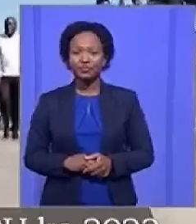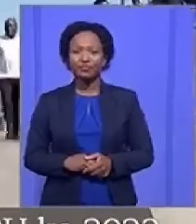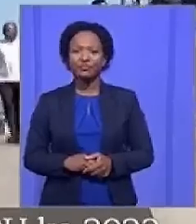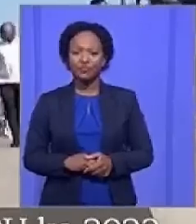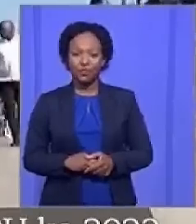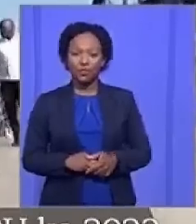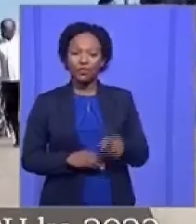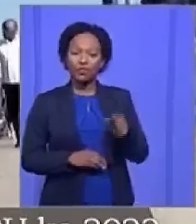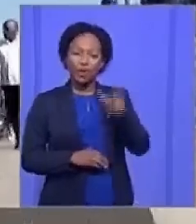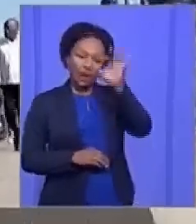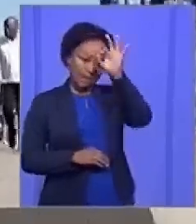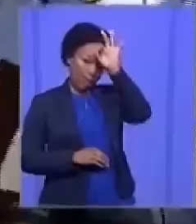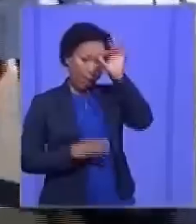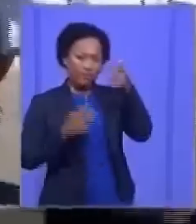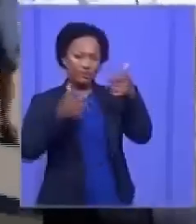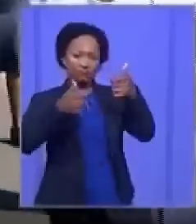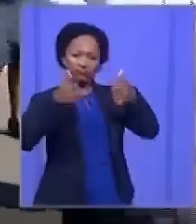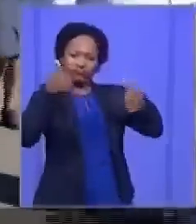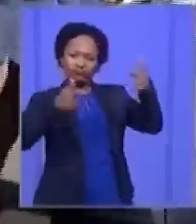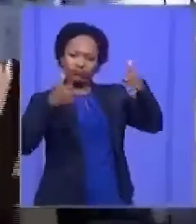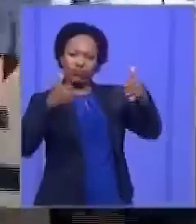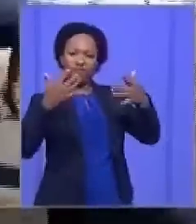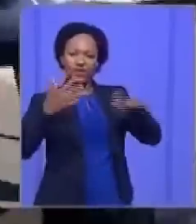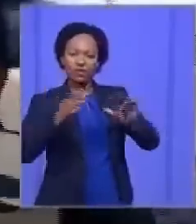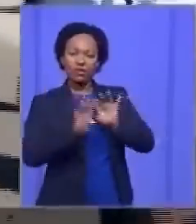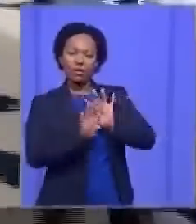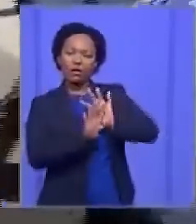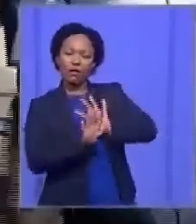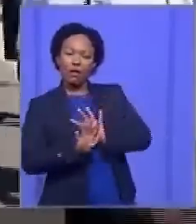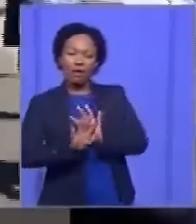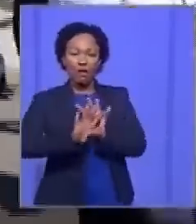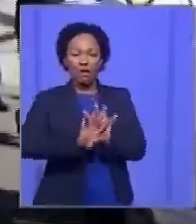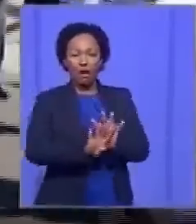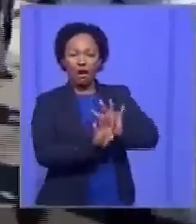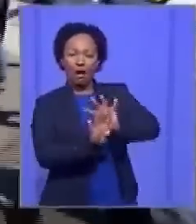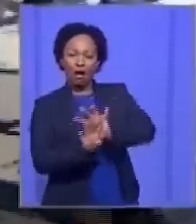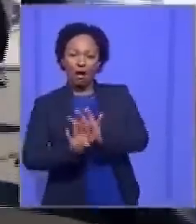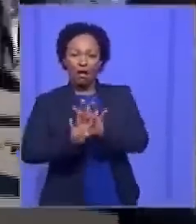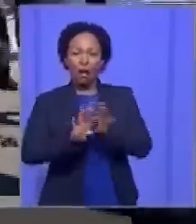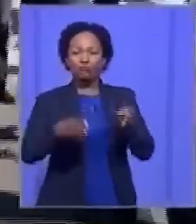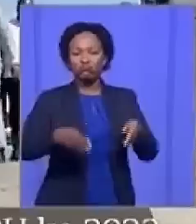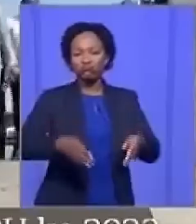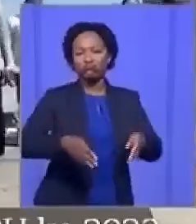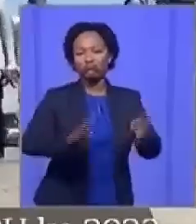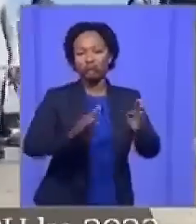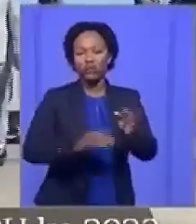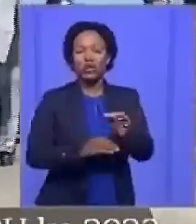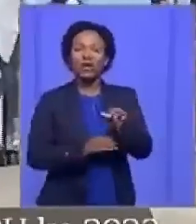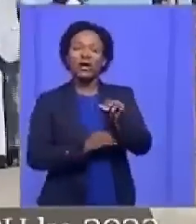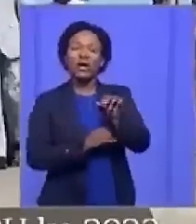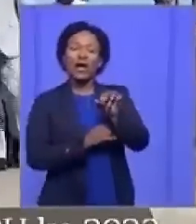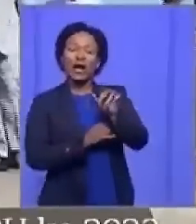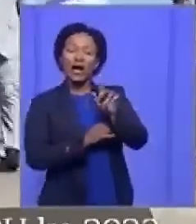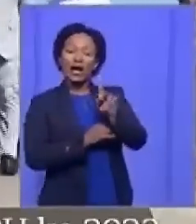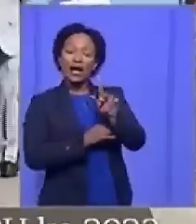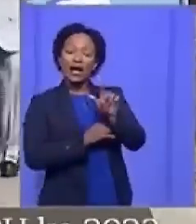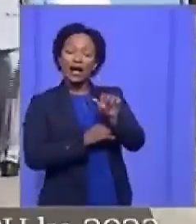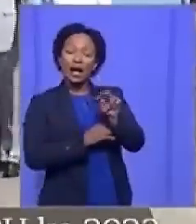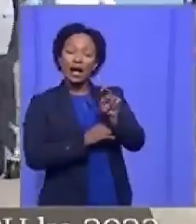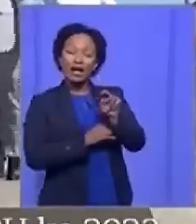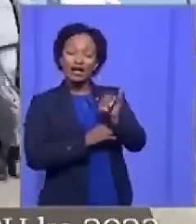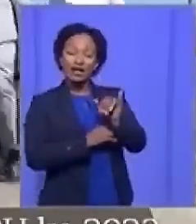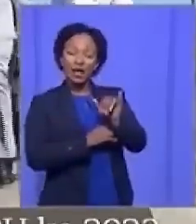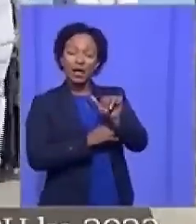Baetapele ba ka sehlooho sepolesa ba bile le letsholo la ho haola le diterata tsa Kanyamazane e le ho fana ka tlhokomediso e kgahlano le dikgoka tsa bong